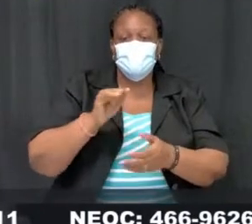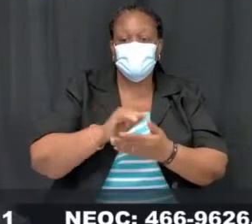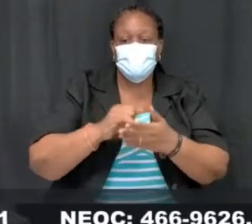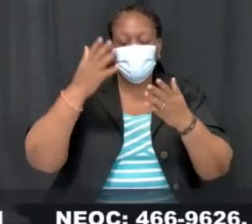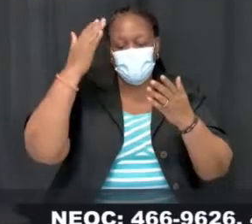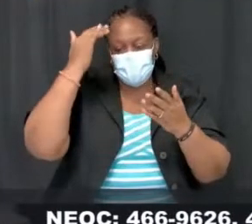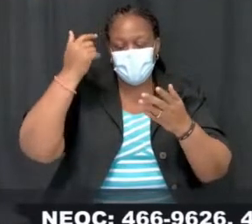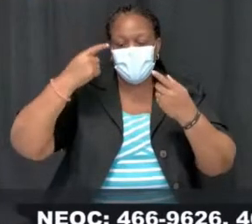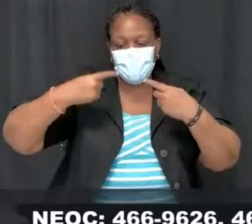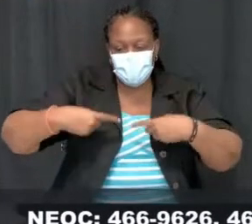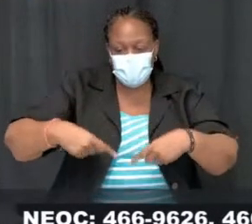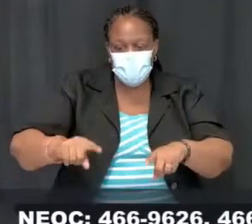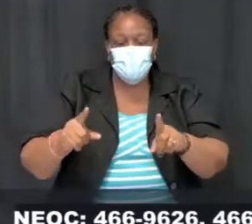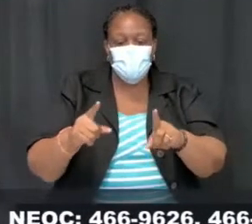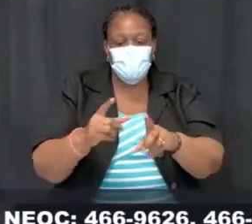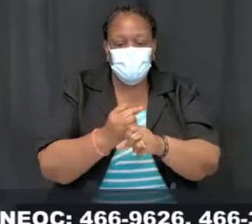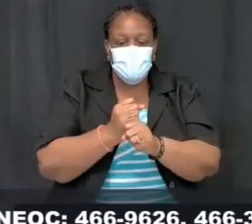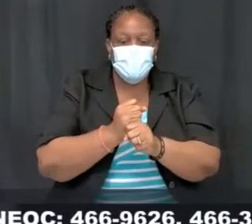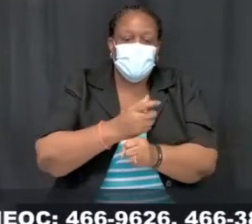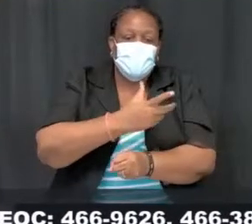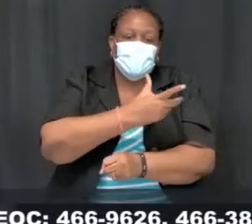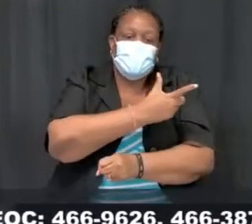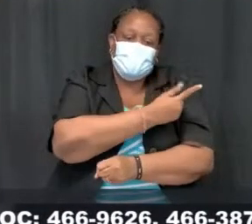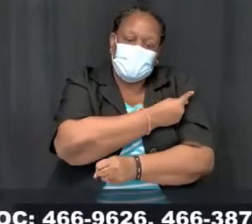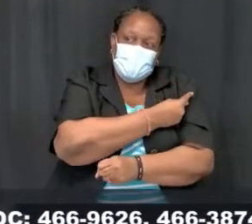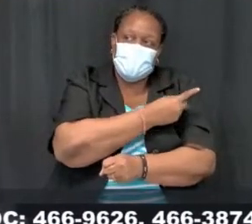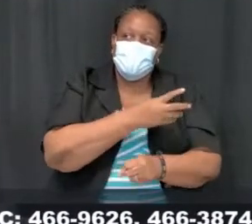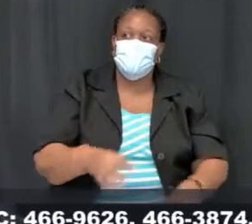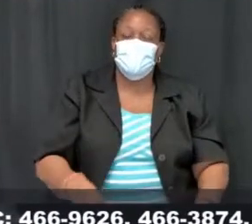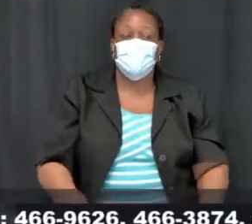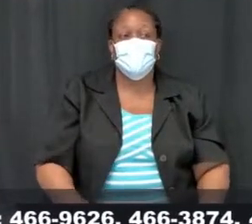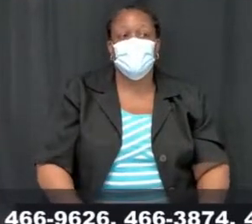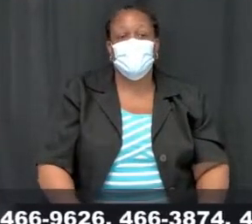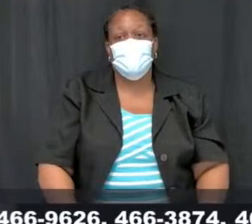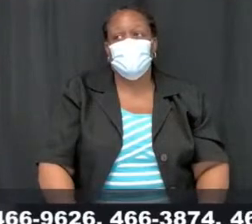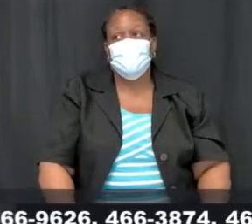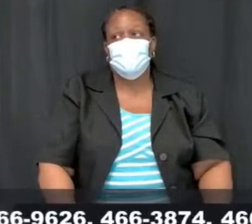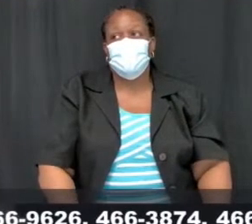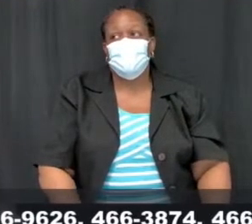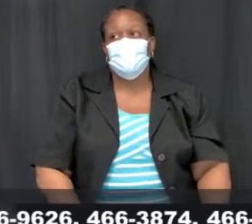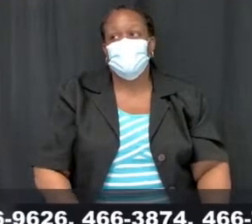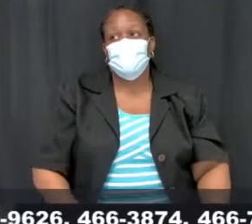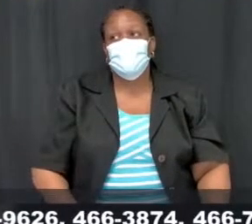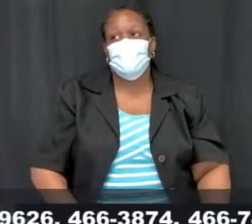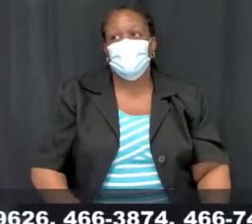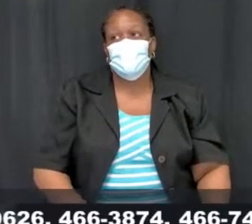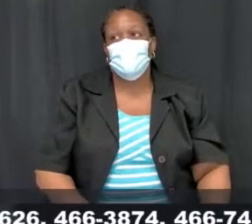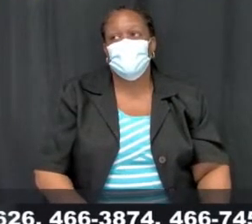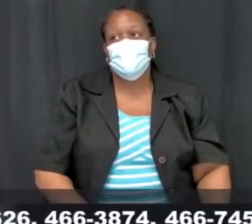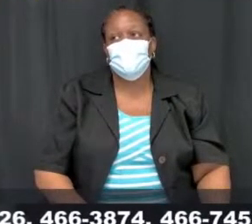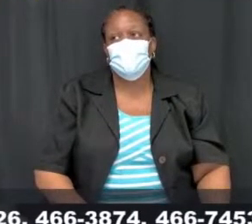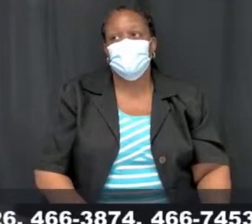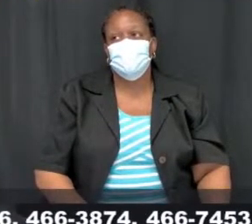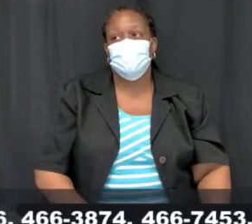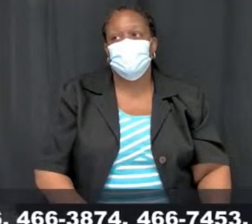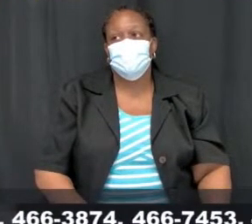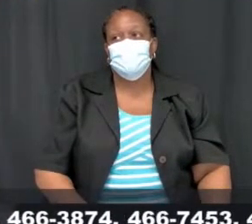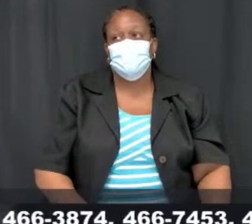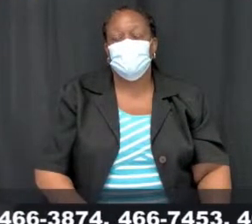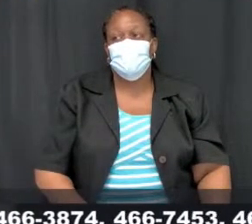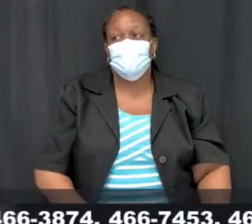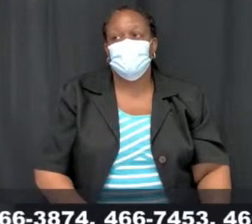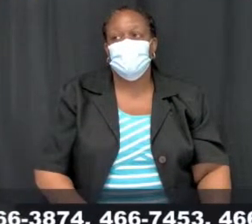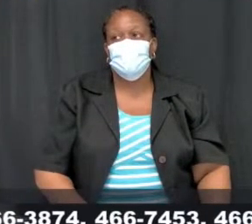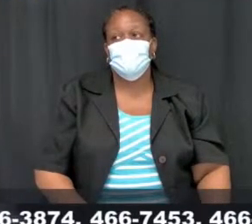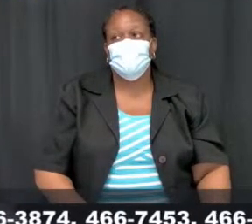shows that the status of being unvaccinated can change, and we'll continue to work to make sure that we get this change. I